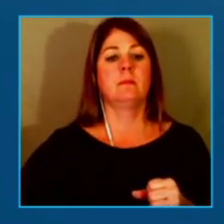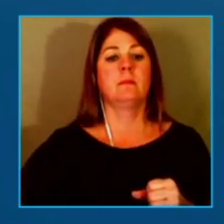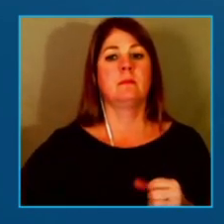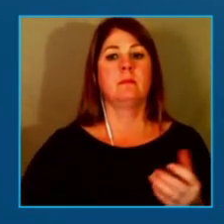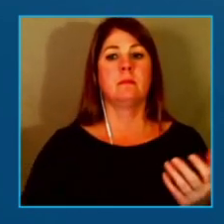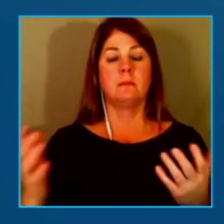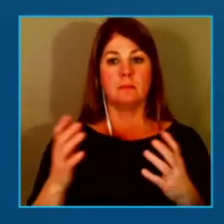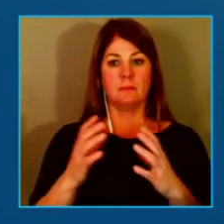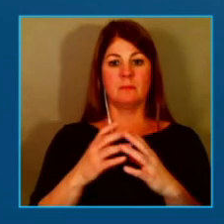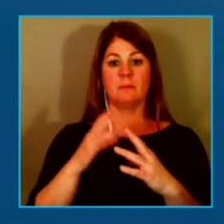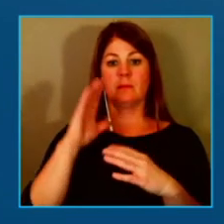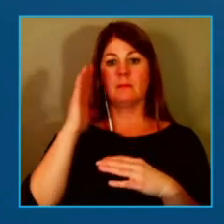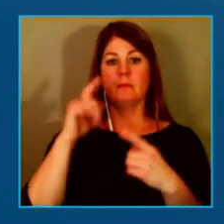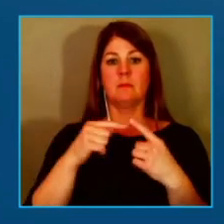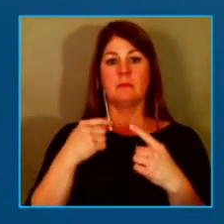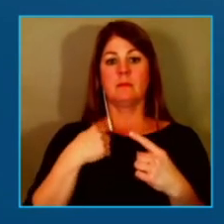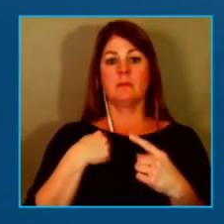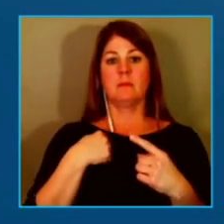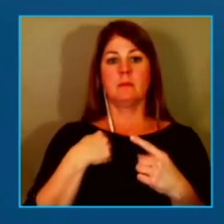me